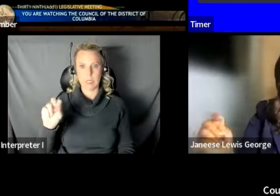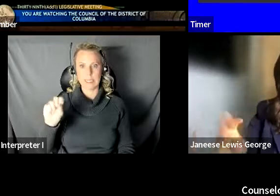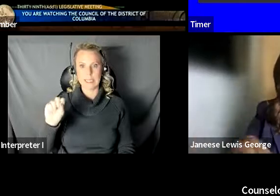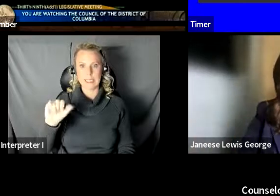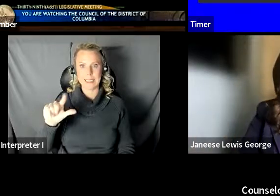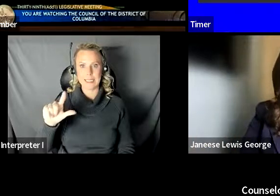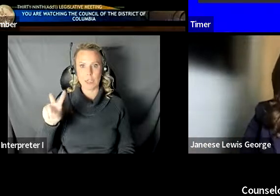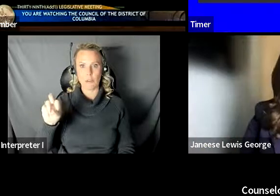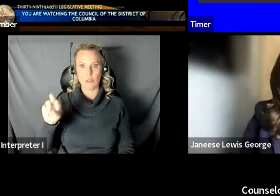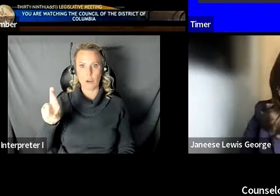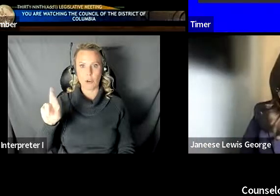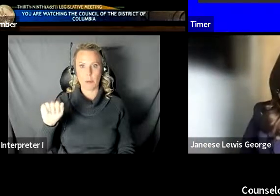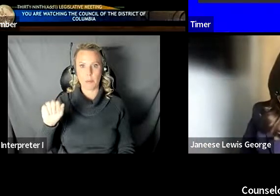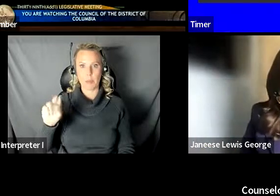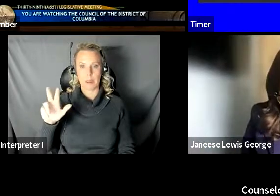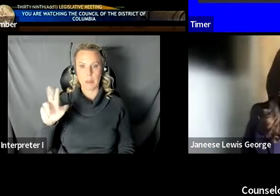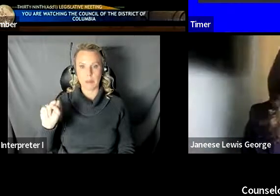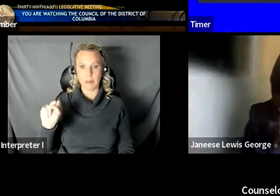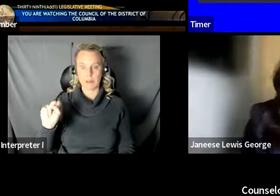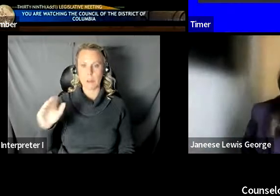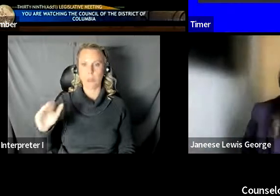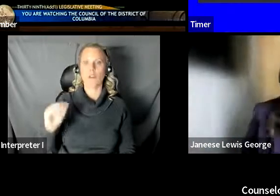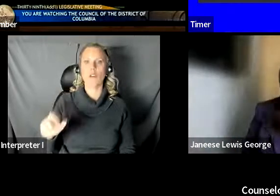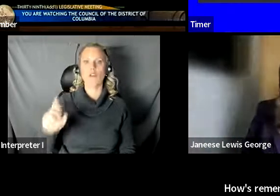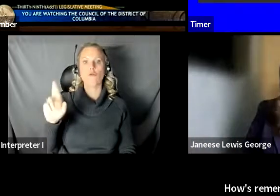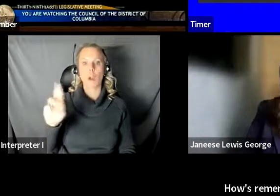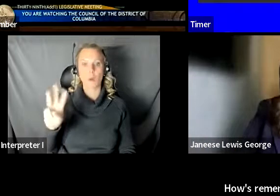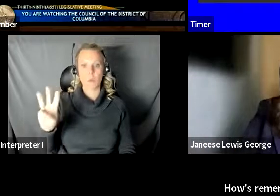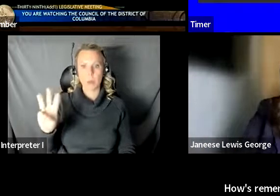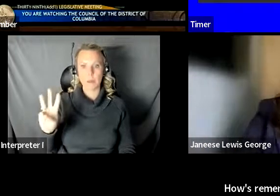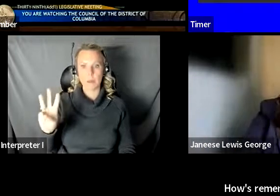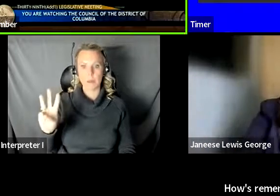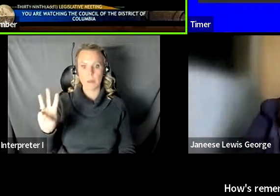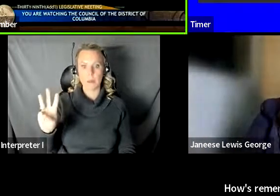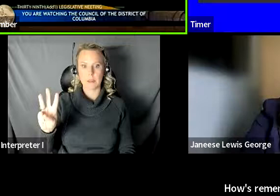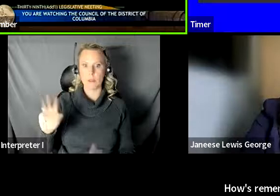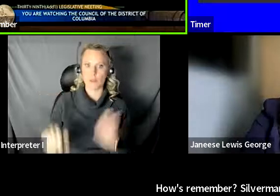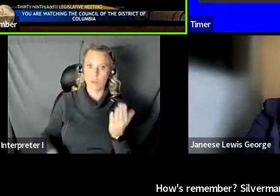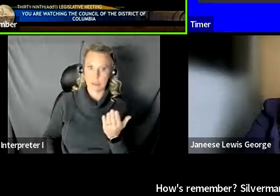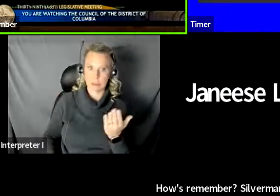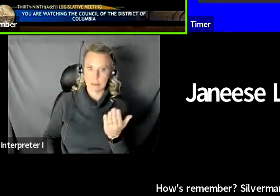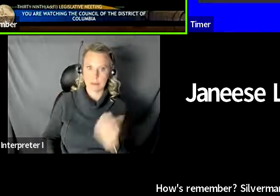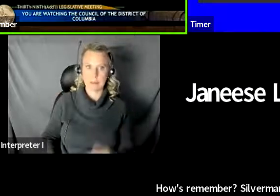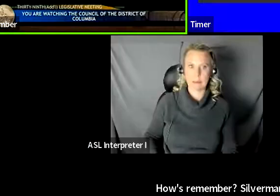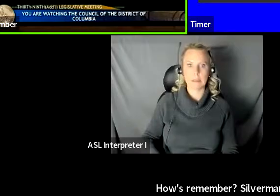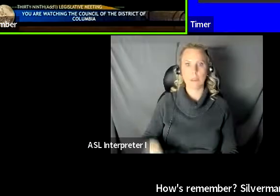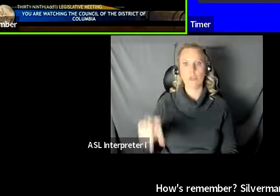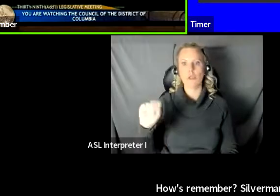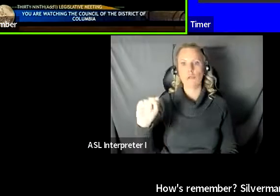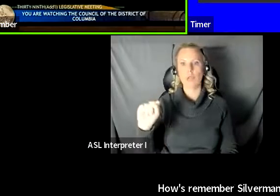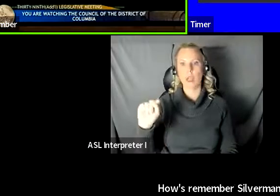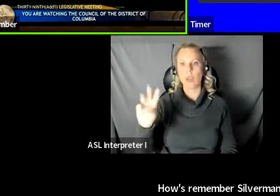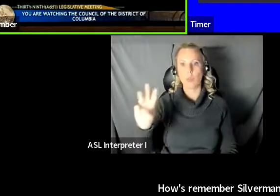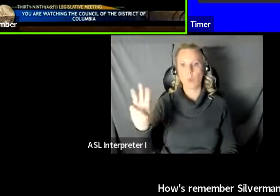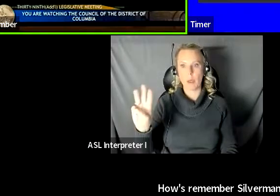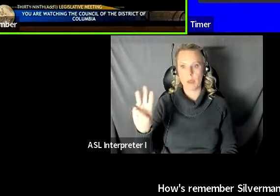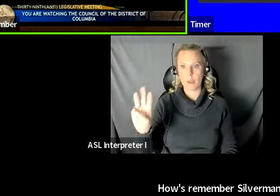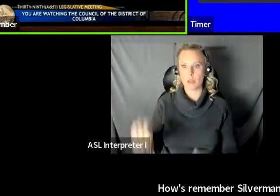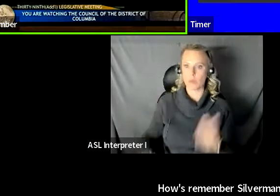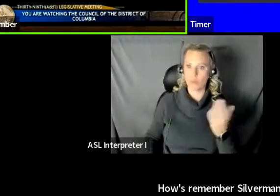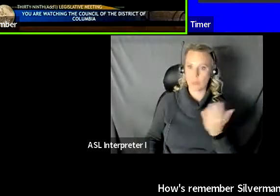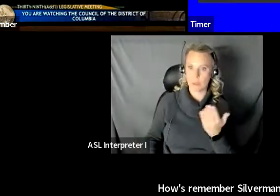Councilmember Silverman. Councilmember Robert White. Present. Councilmember Trayon White.